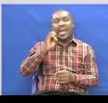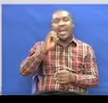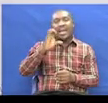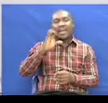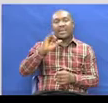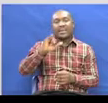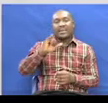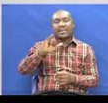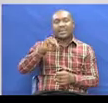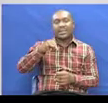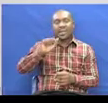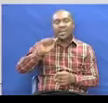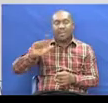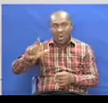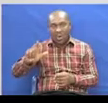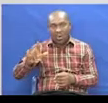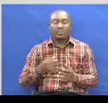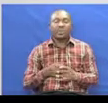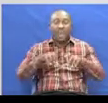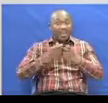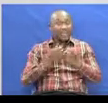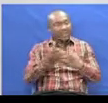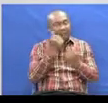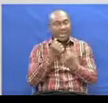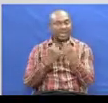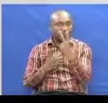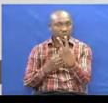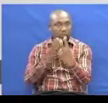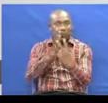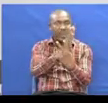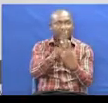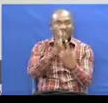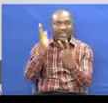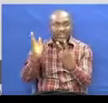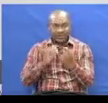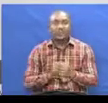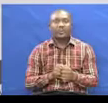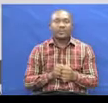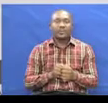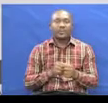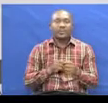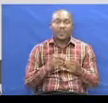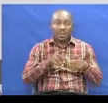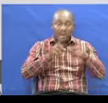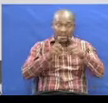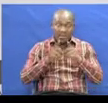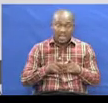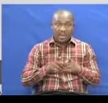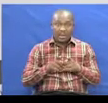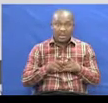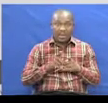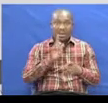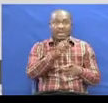2 parts, left-hand sides and right-hand side. And then there is a variable. We are looking